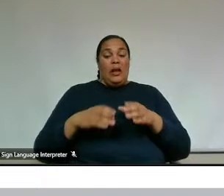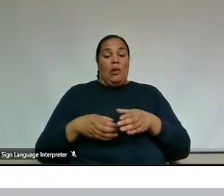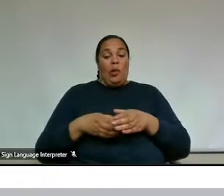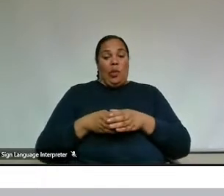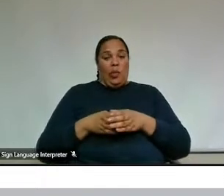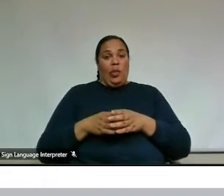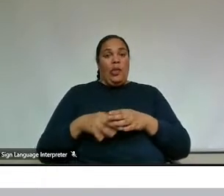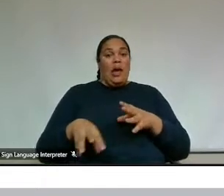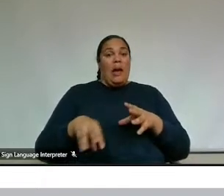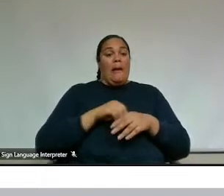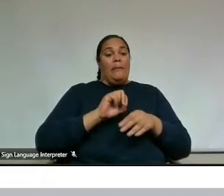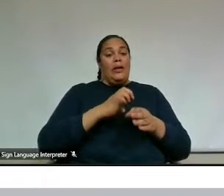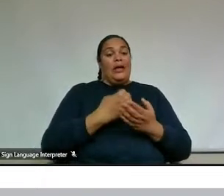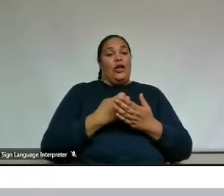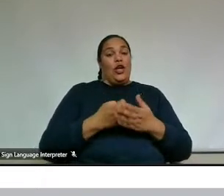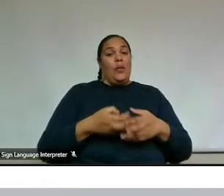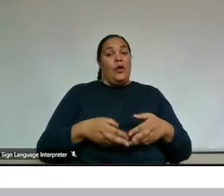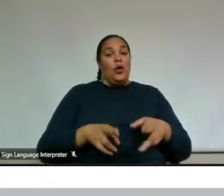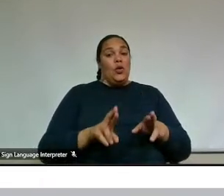alongside these economical roads